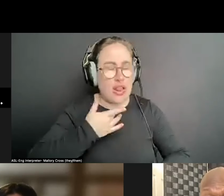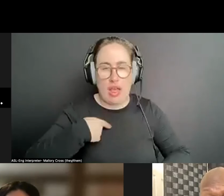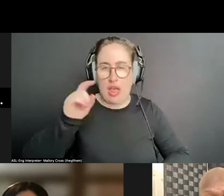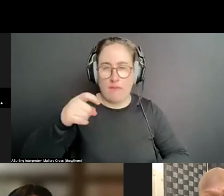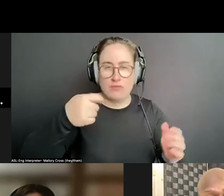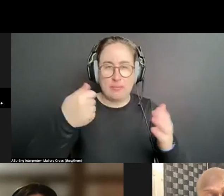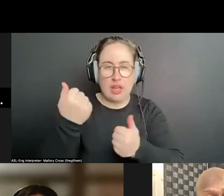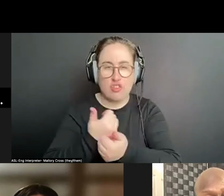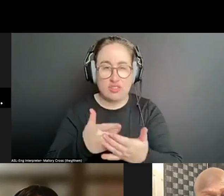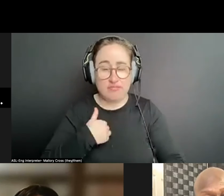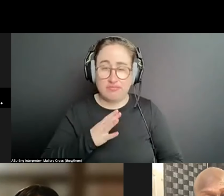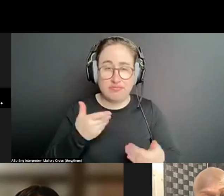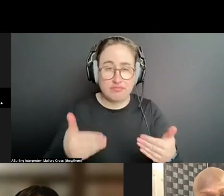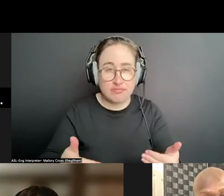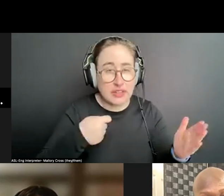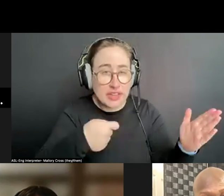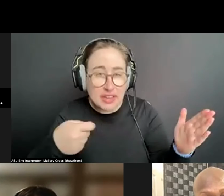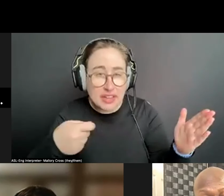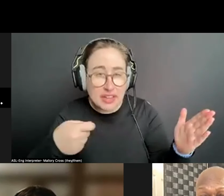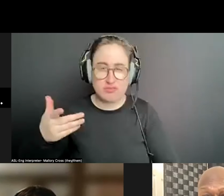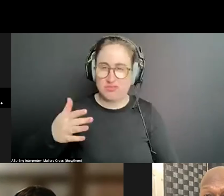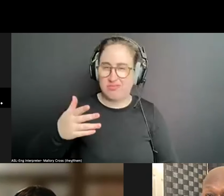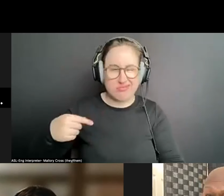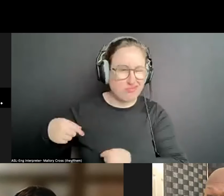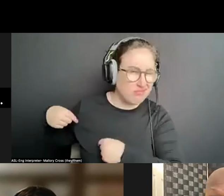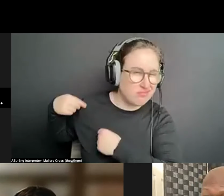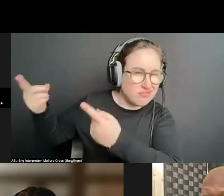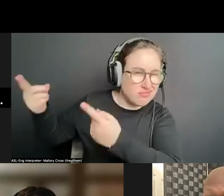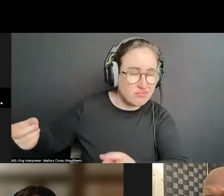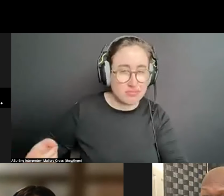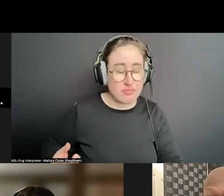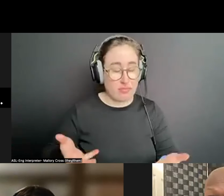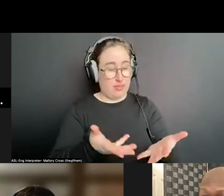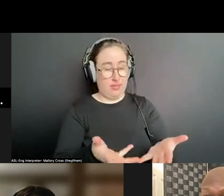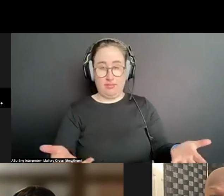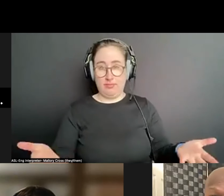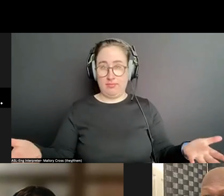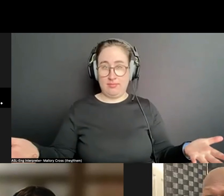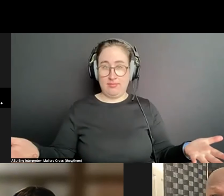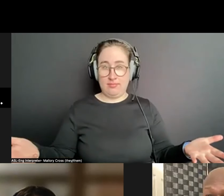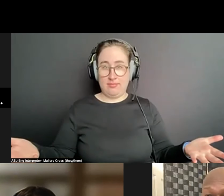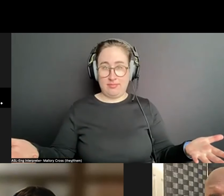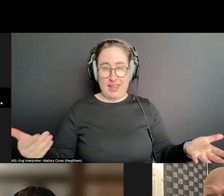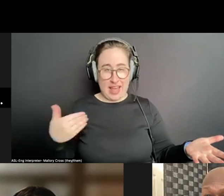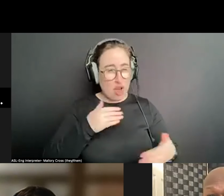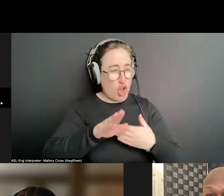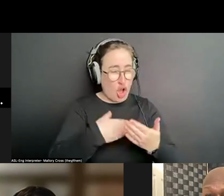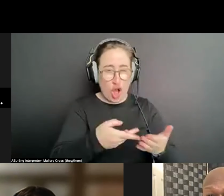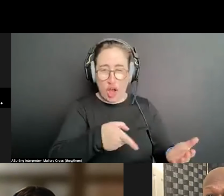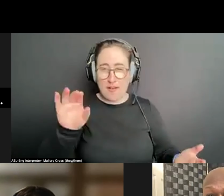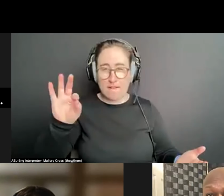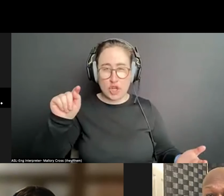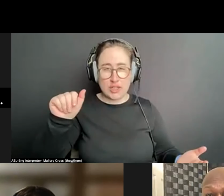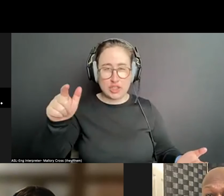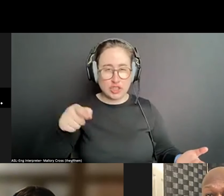did. And so now it's time to take this footage and put it in